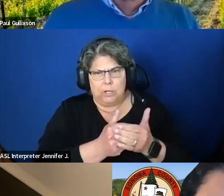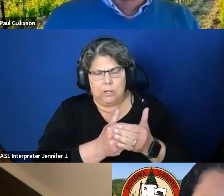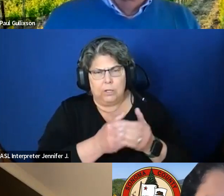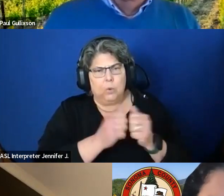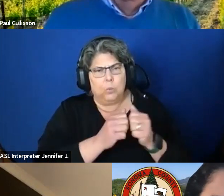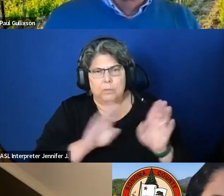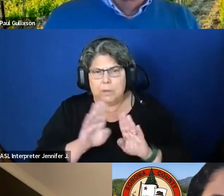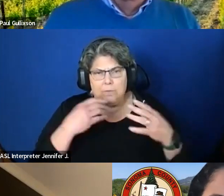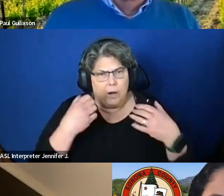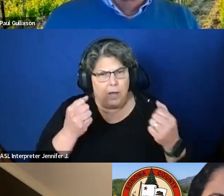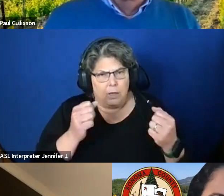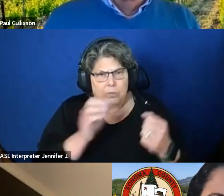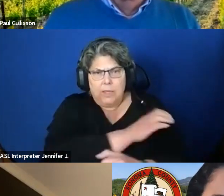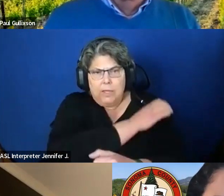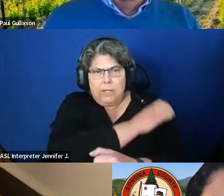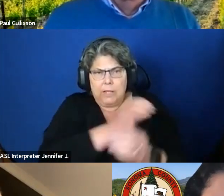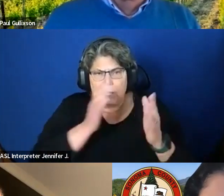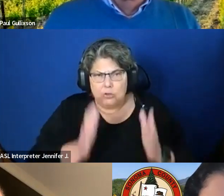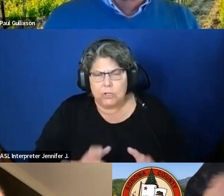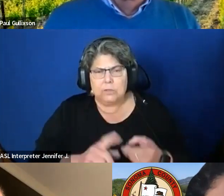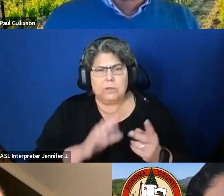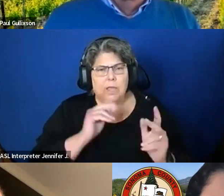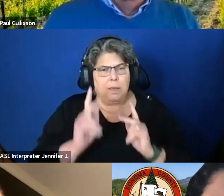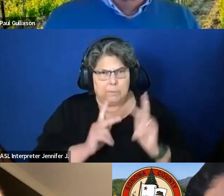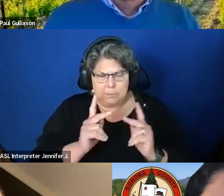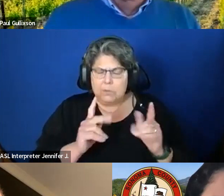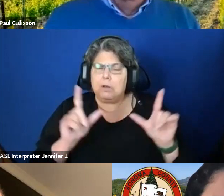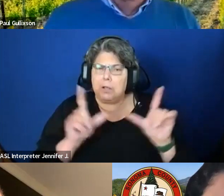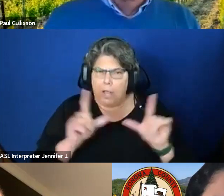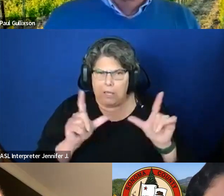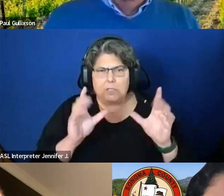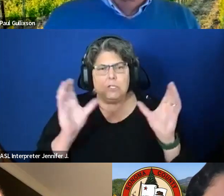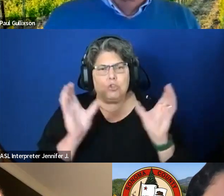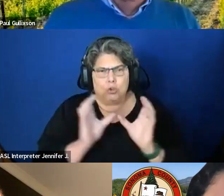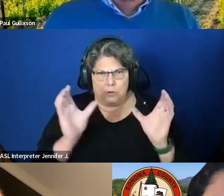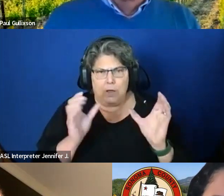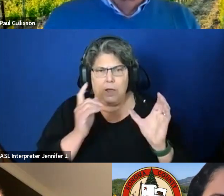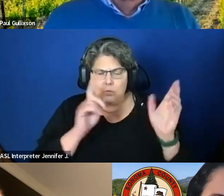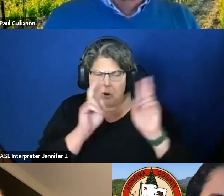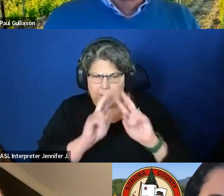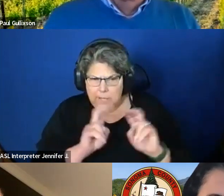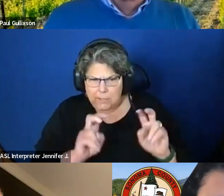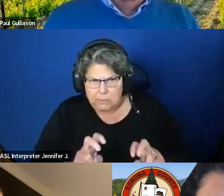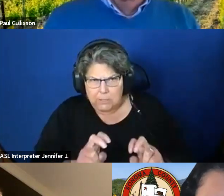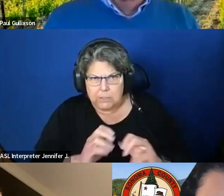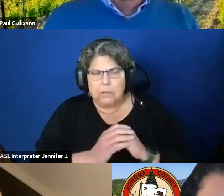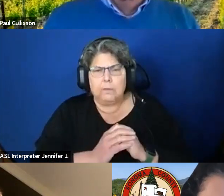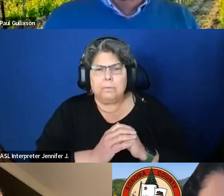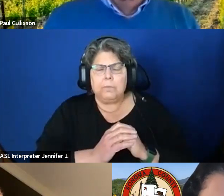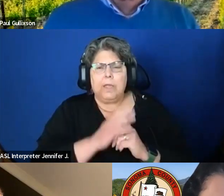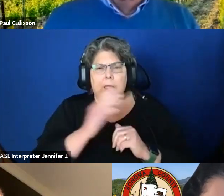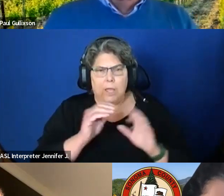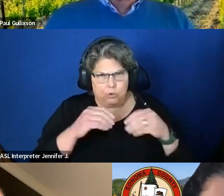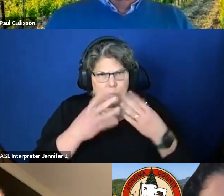behavioral health clinicians and individuals who are licensed and certified to do assessments, and then to